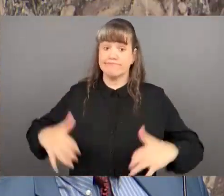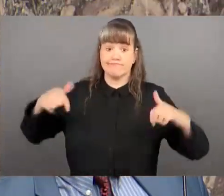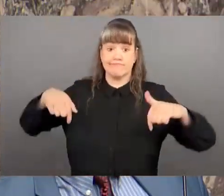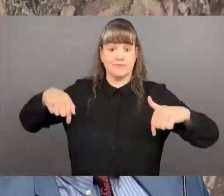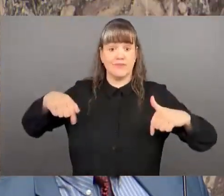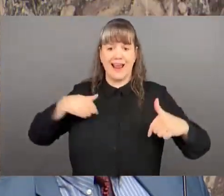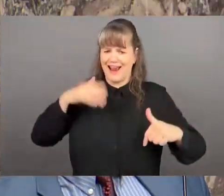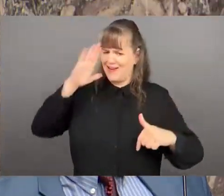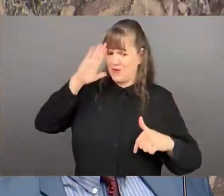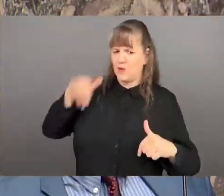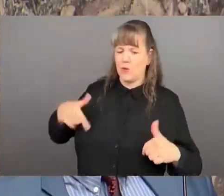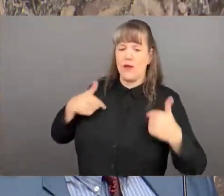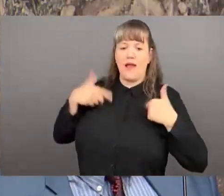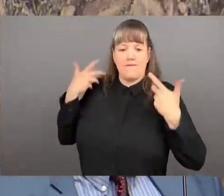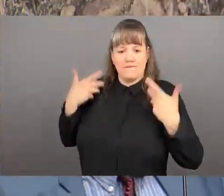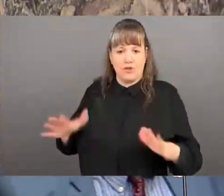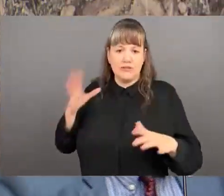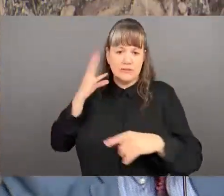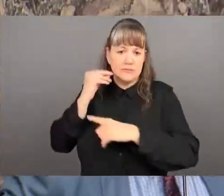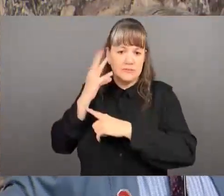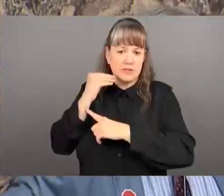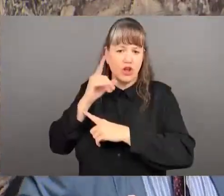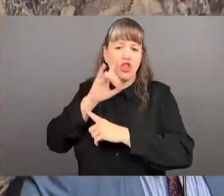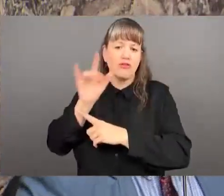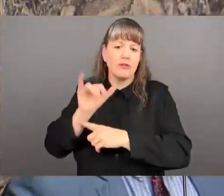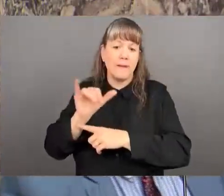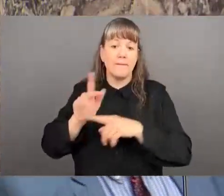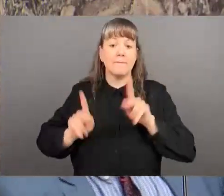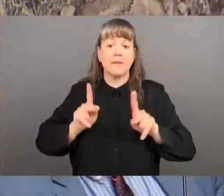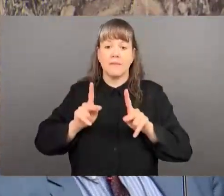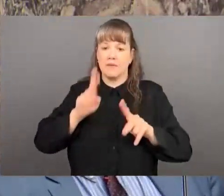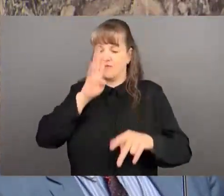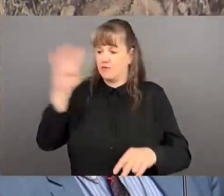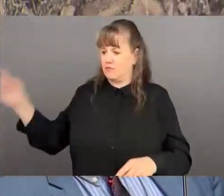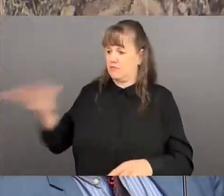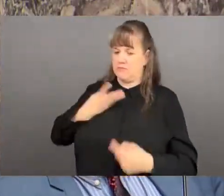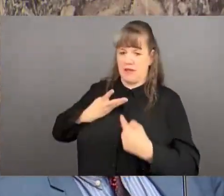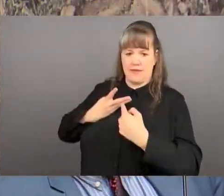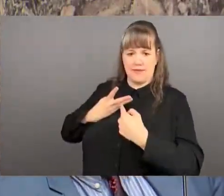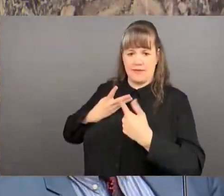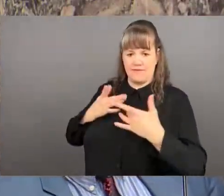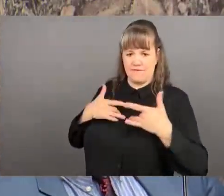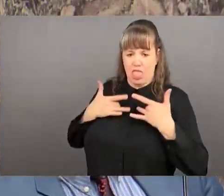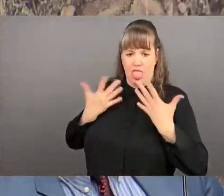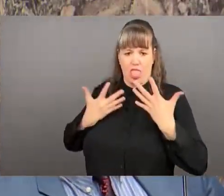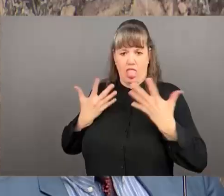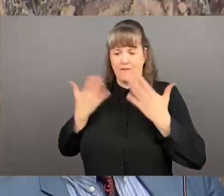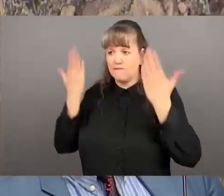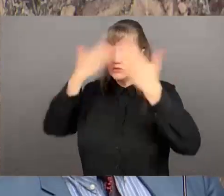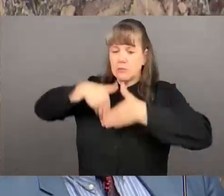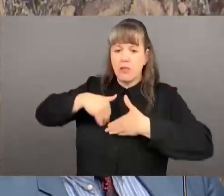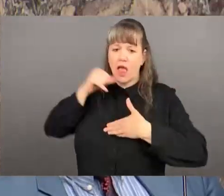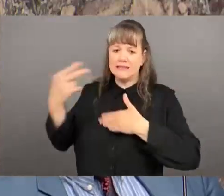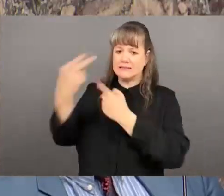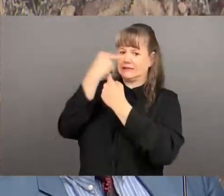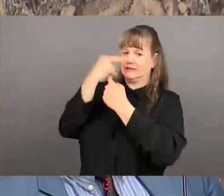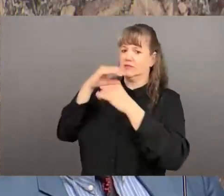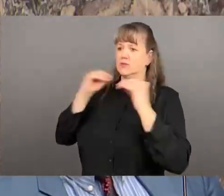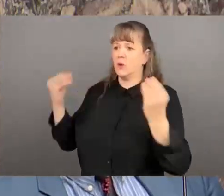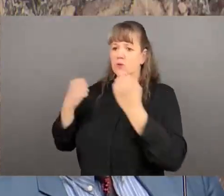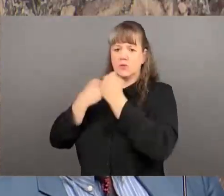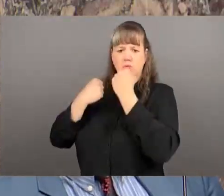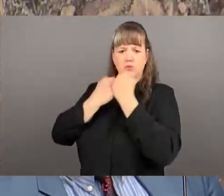abandoned, and hopeless as someone that's unhoused. And that's why I can't stay silent while the people in my riding are left to suffer